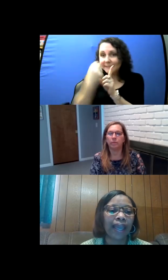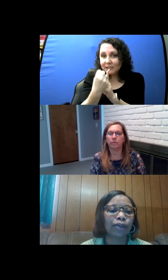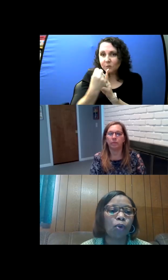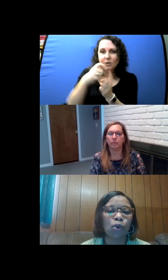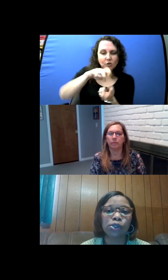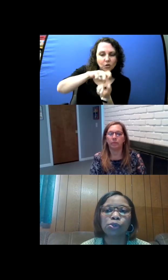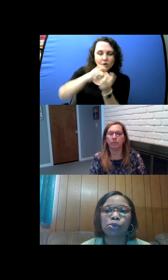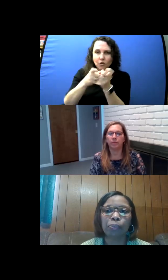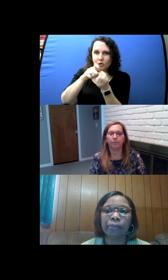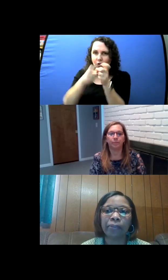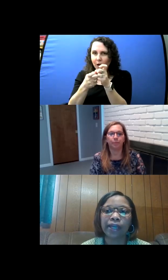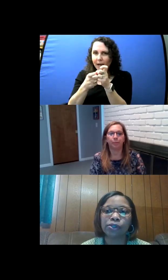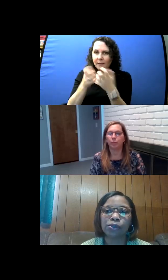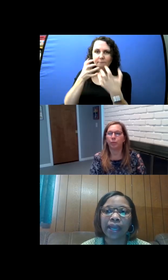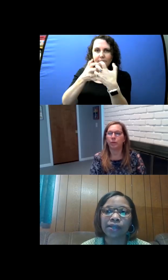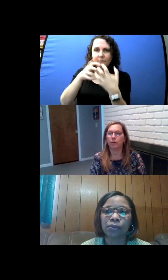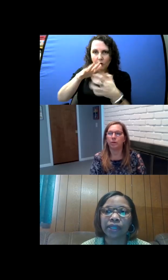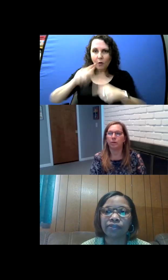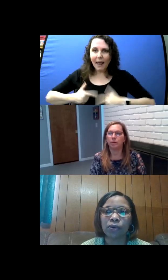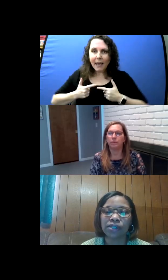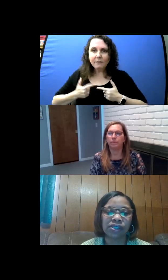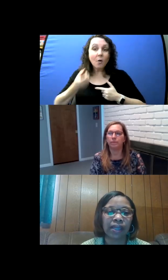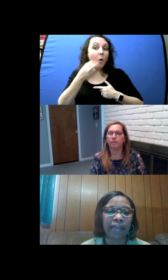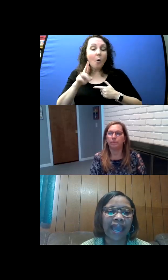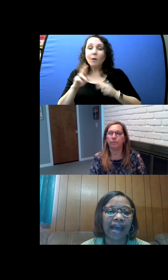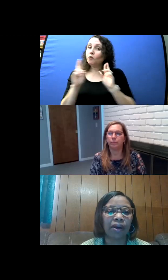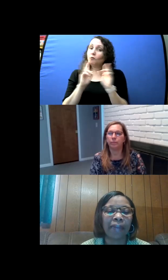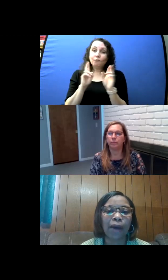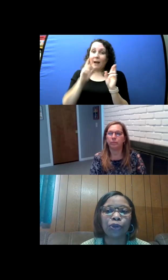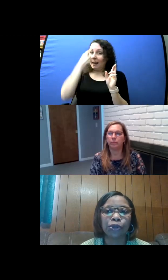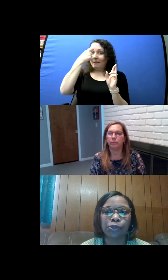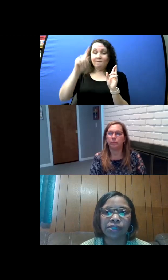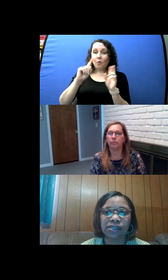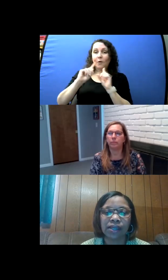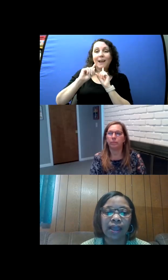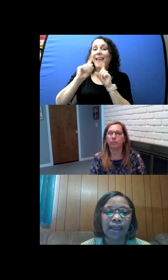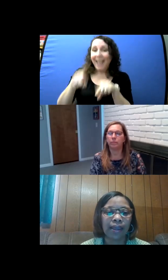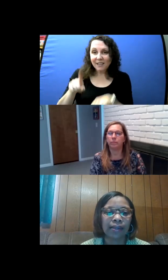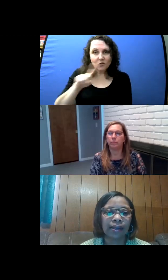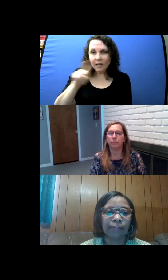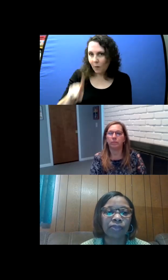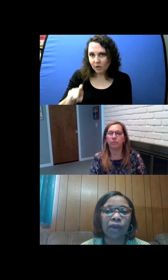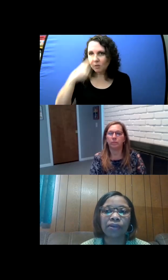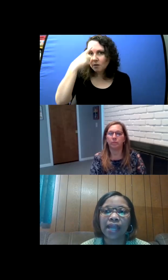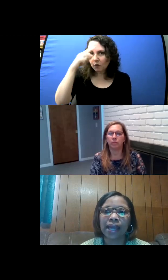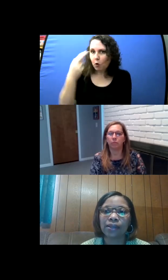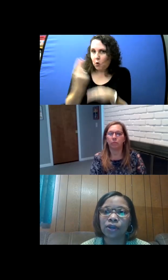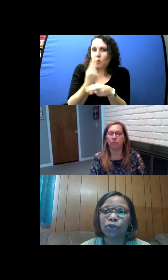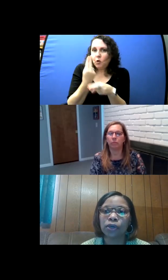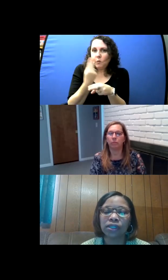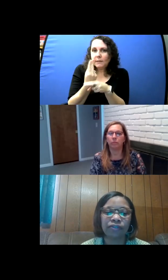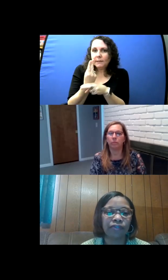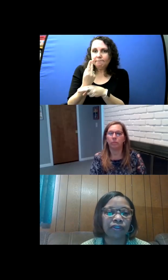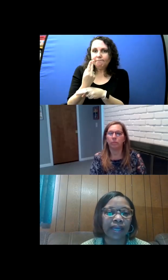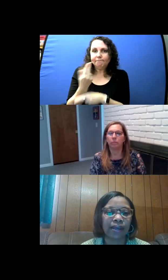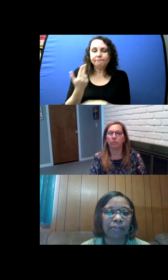lifestyle and or to be prepared to answer whatever questions they may have about your usage, and whether or not you're